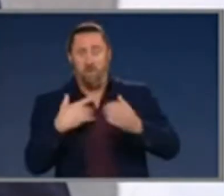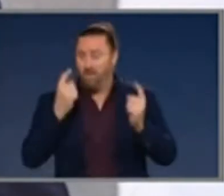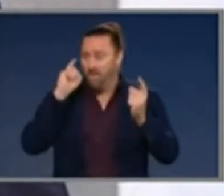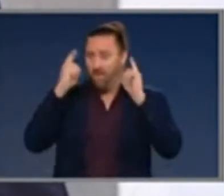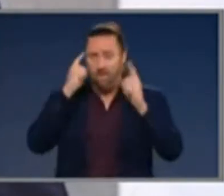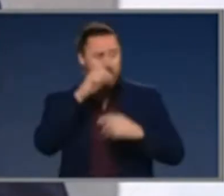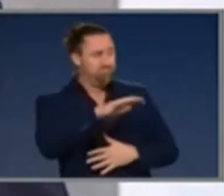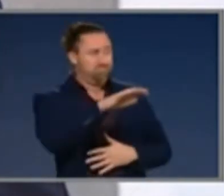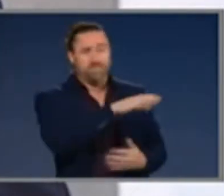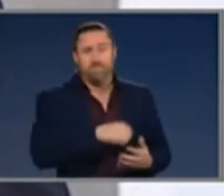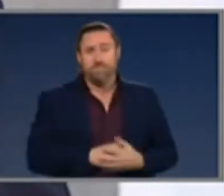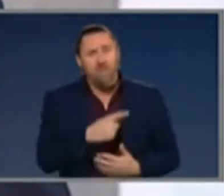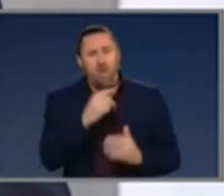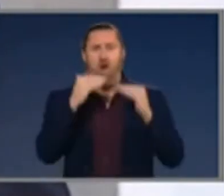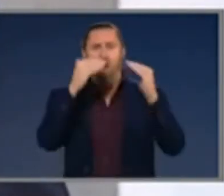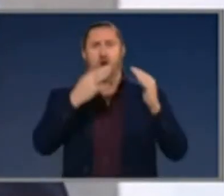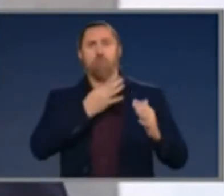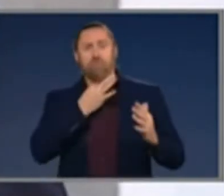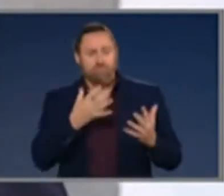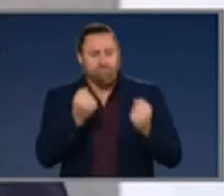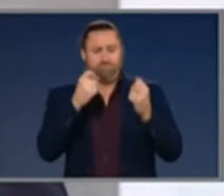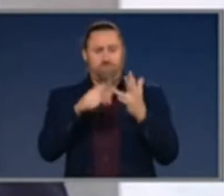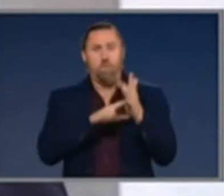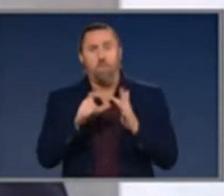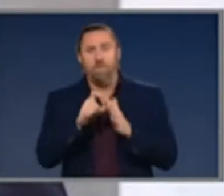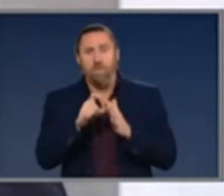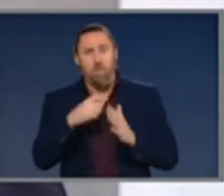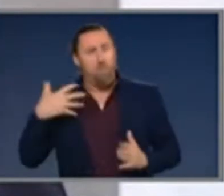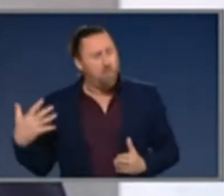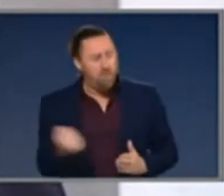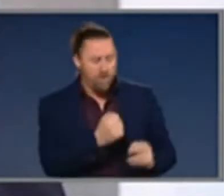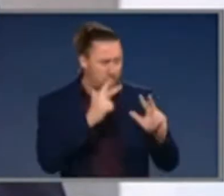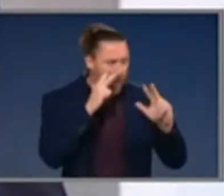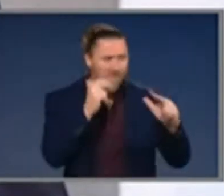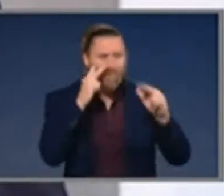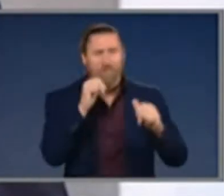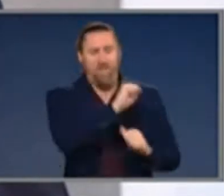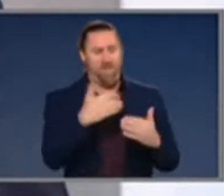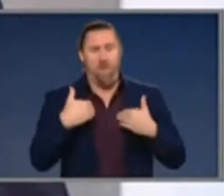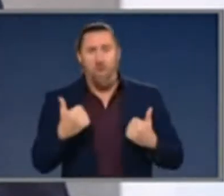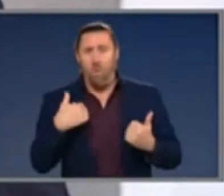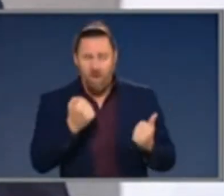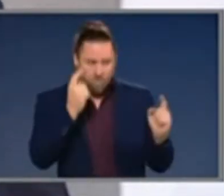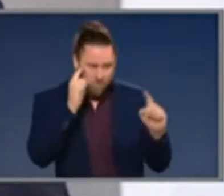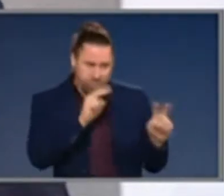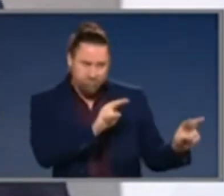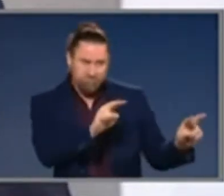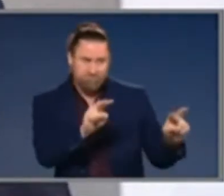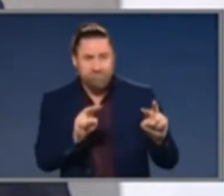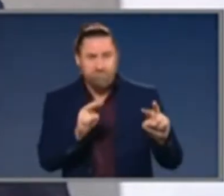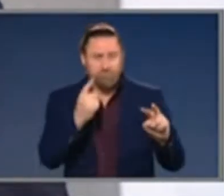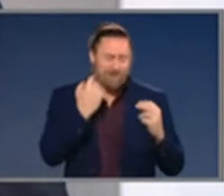community have always been our highest concern when it comes to managing the health issues associated with this